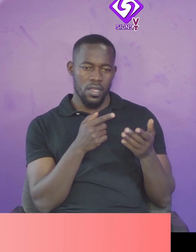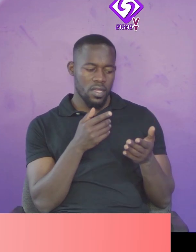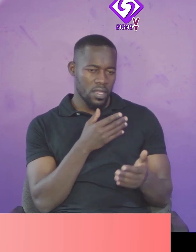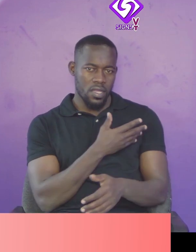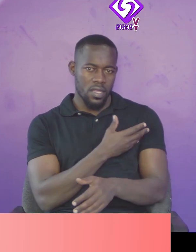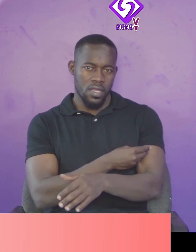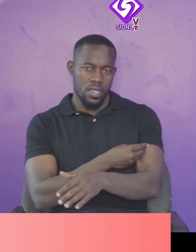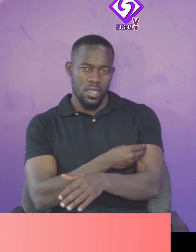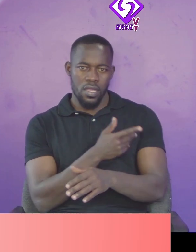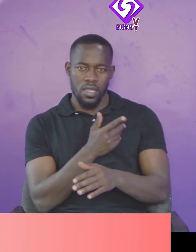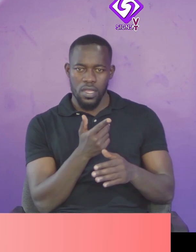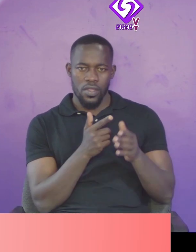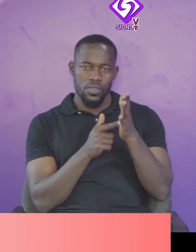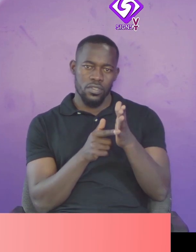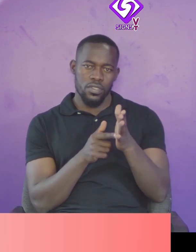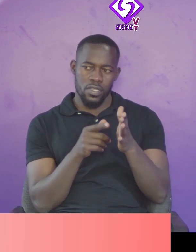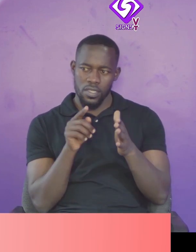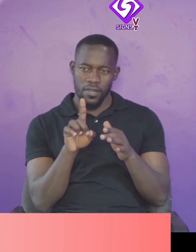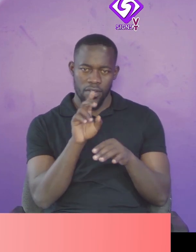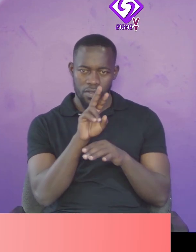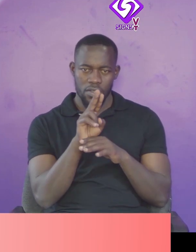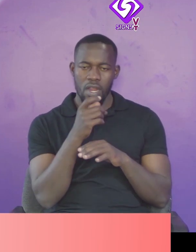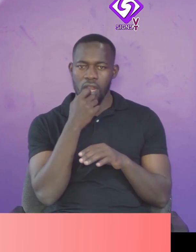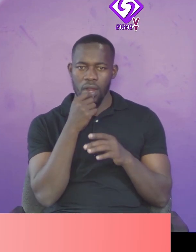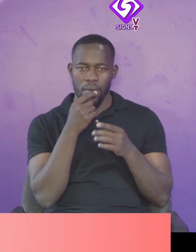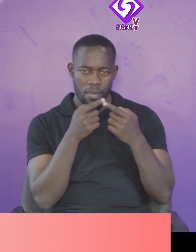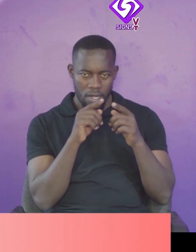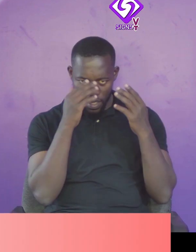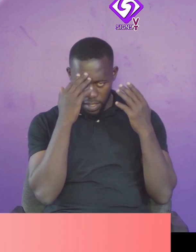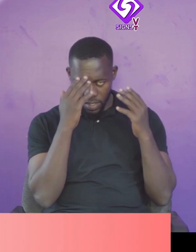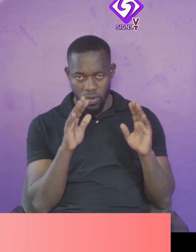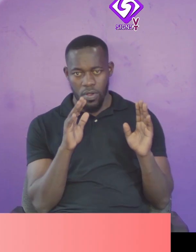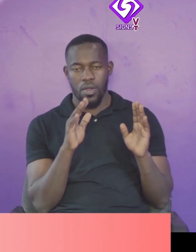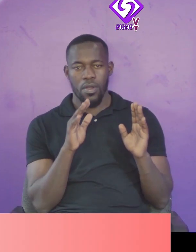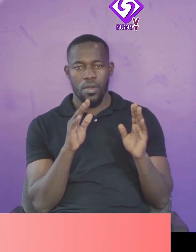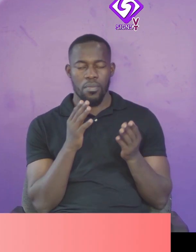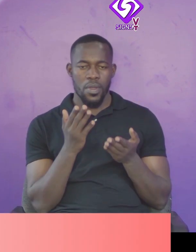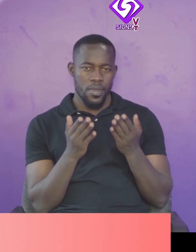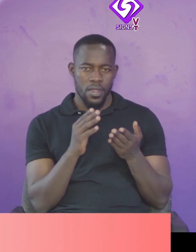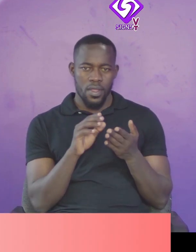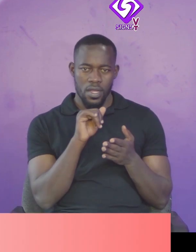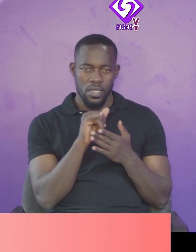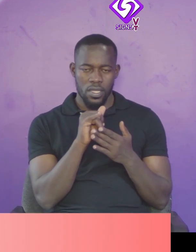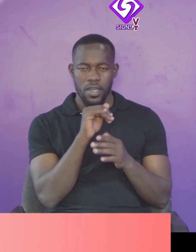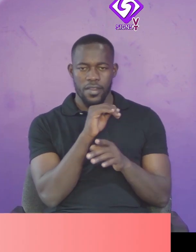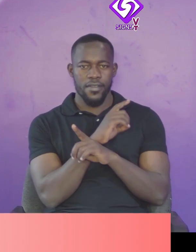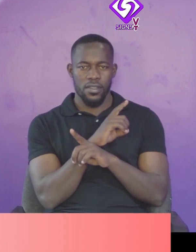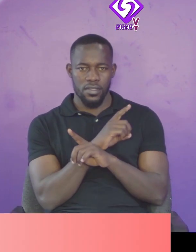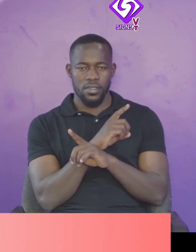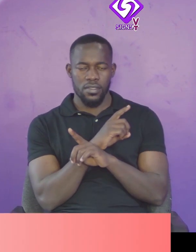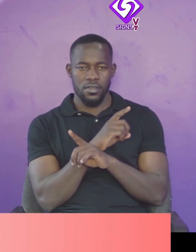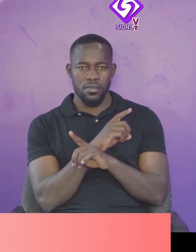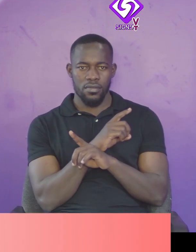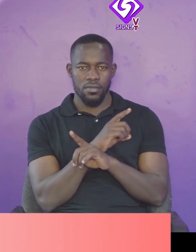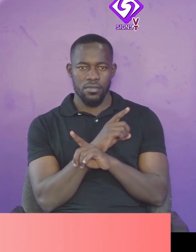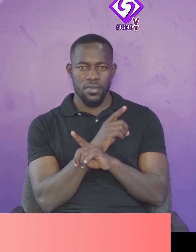he used the drugs unknowingly. So maybe that is a defense against the ban. So, and he may